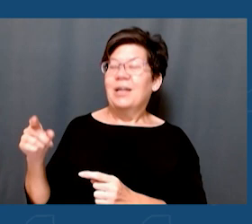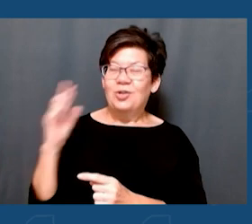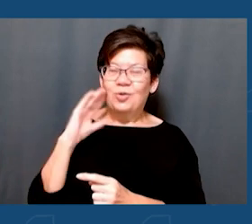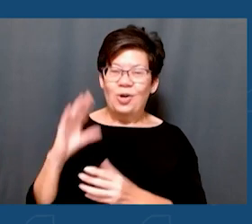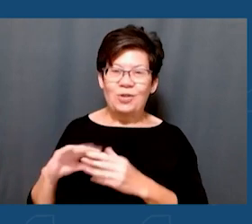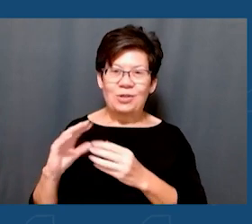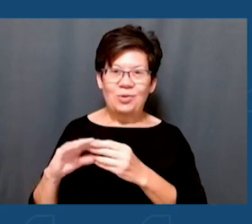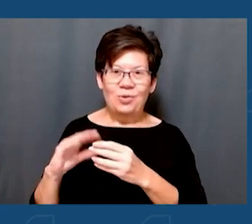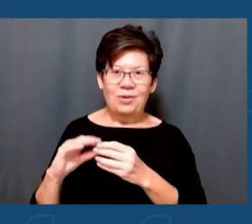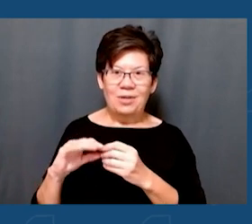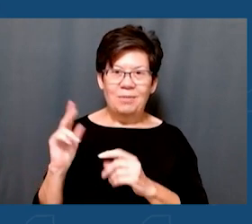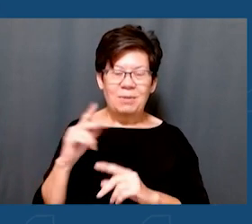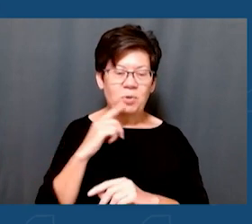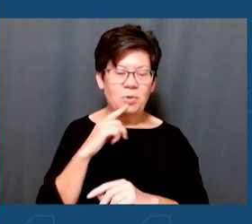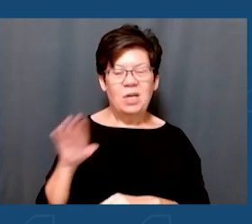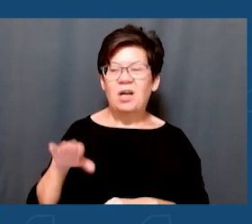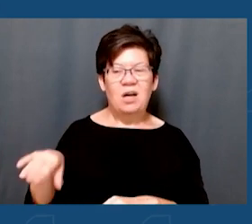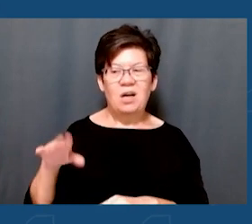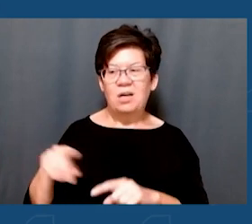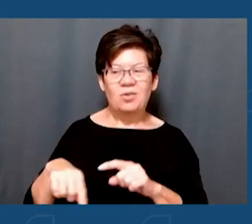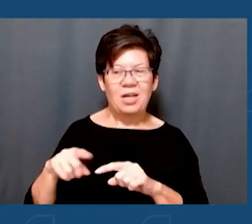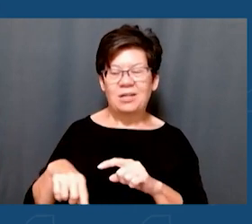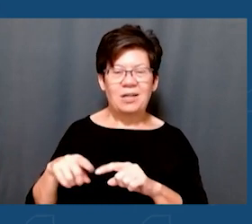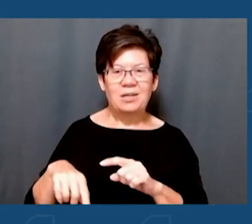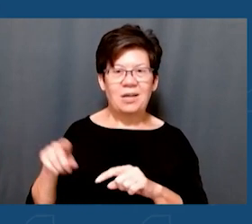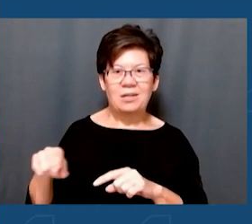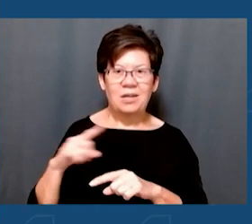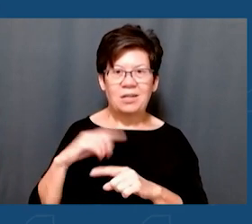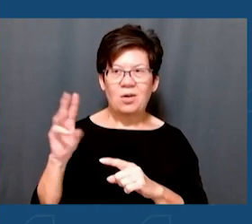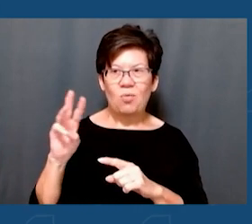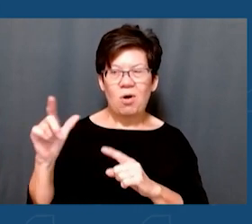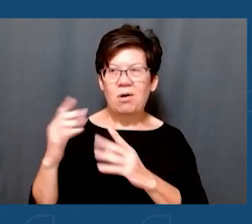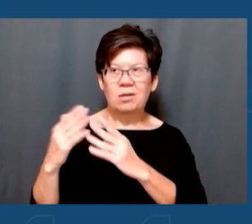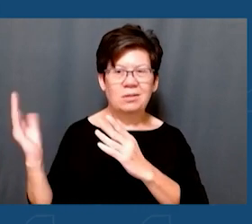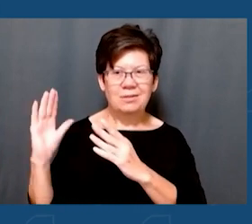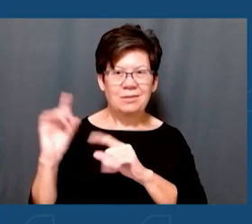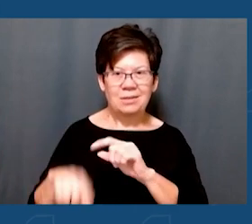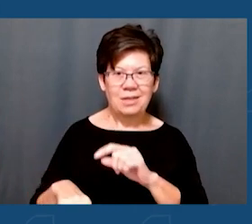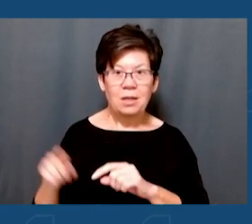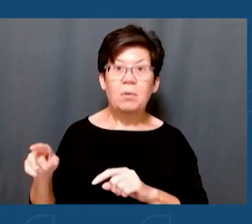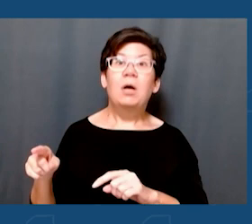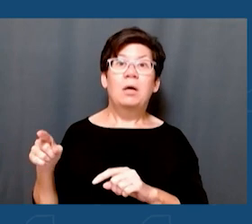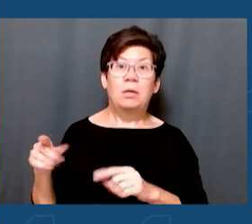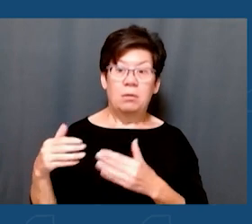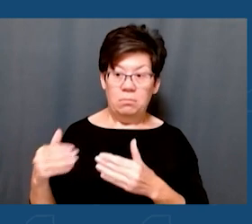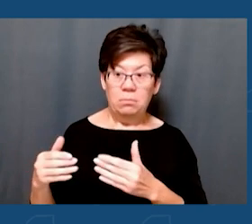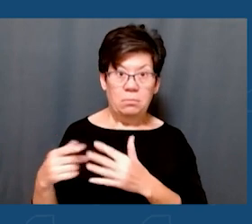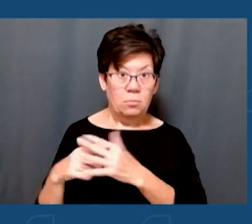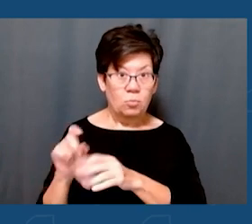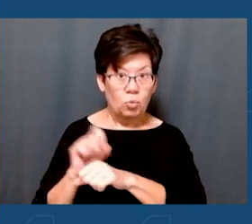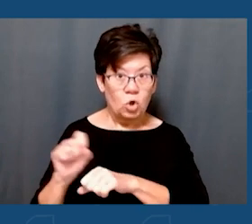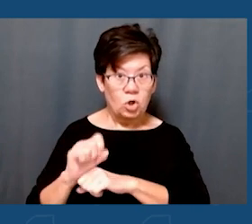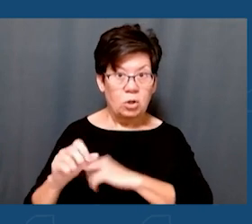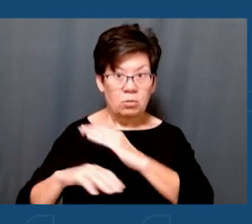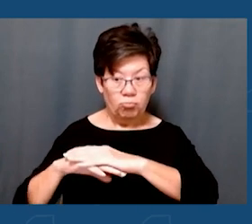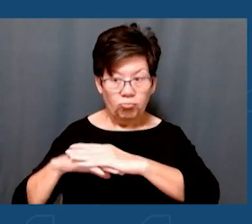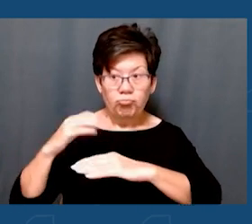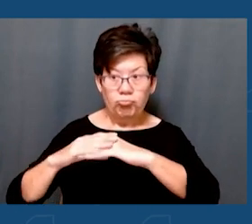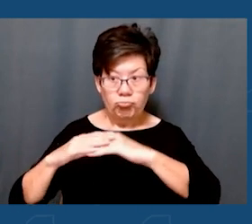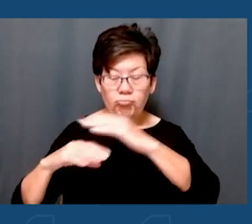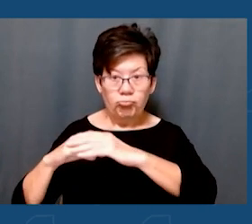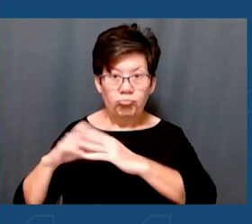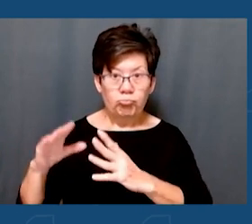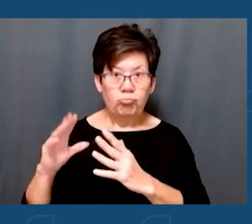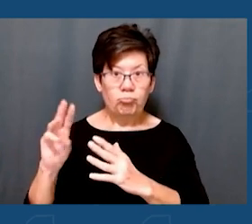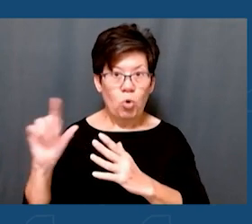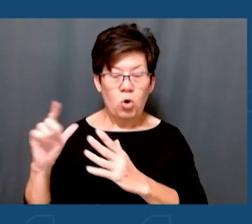said it can't be done, you can't build those walls in that time period. But they began to work and construct the walls, and those